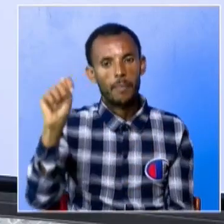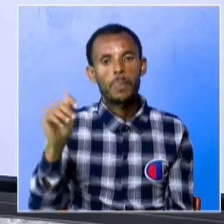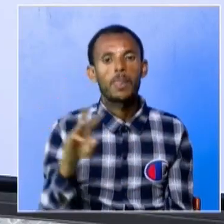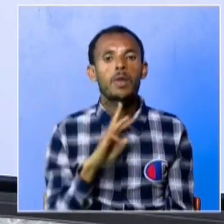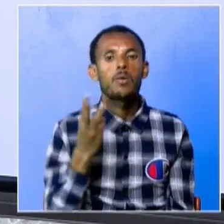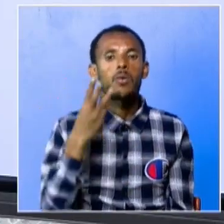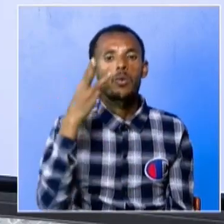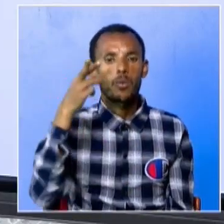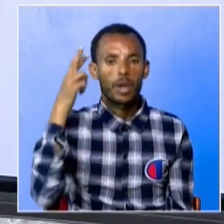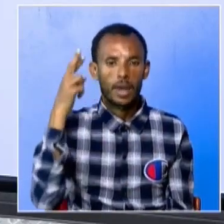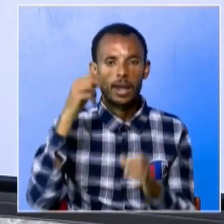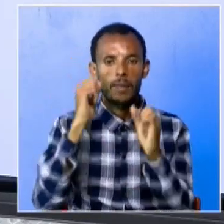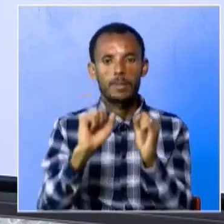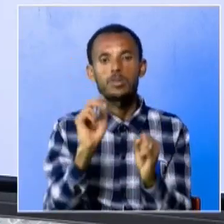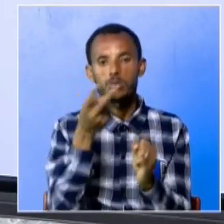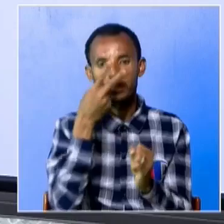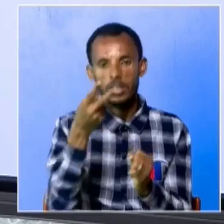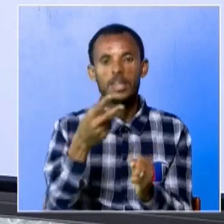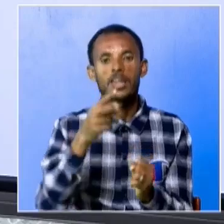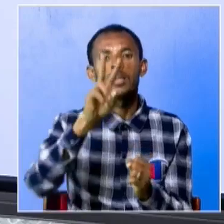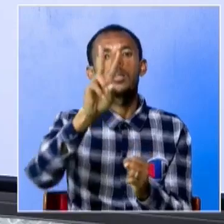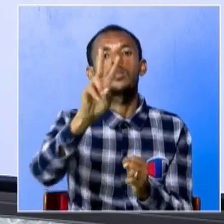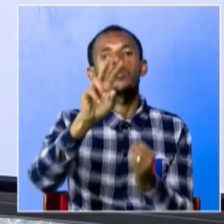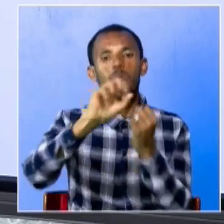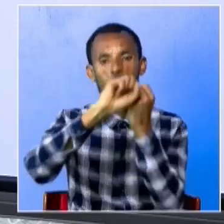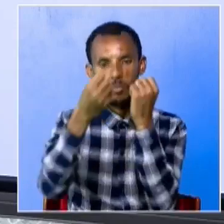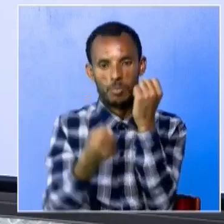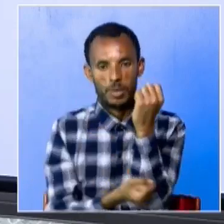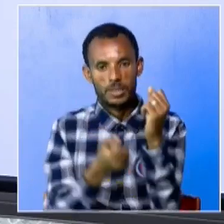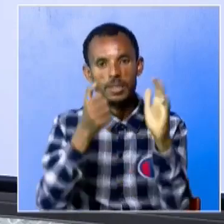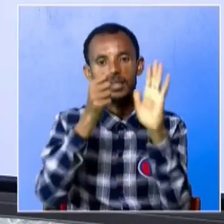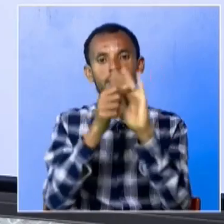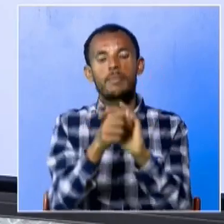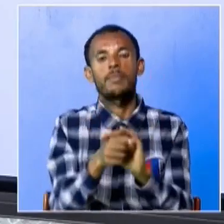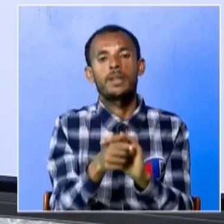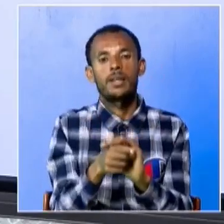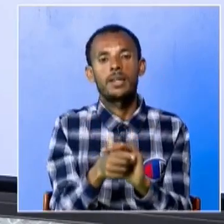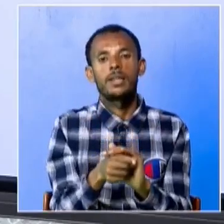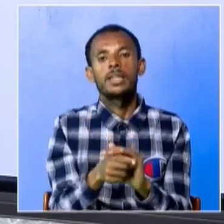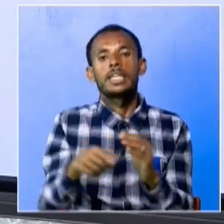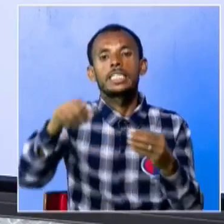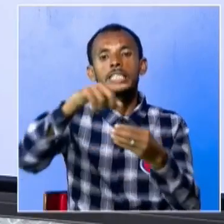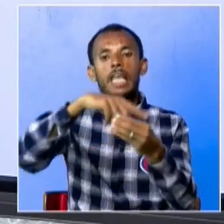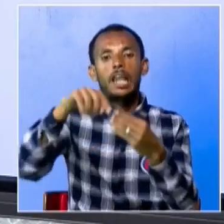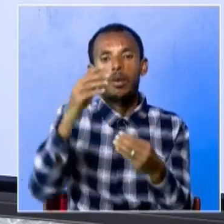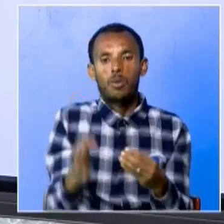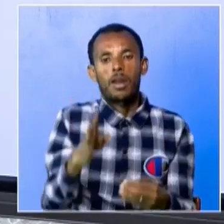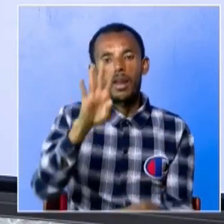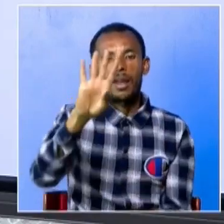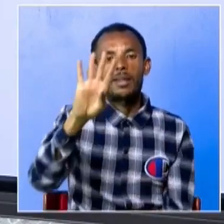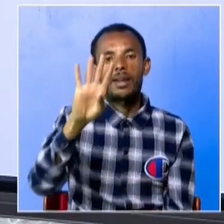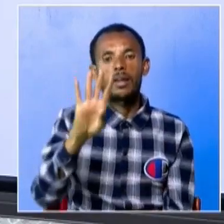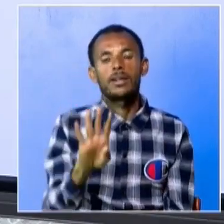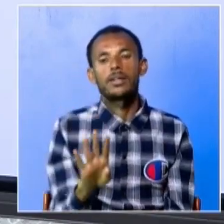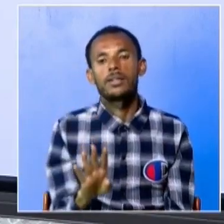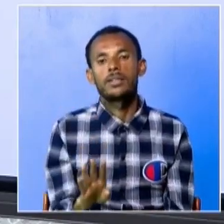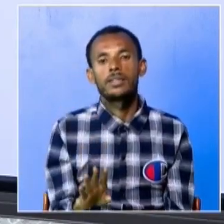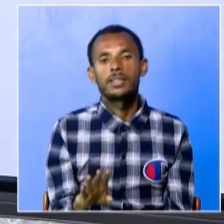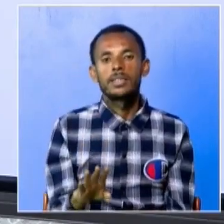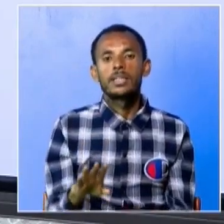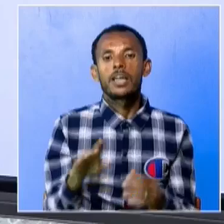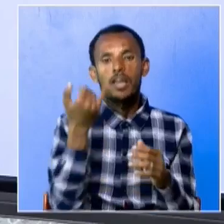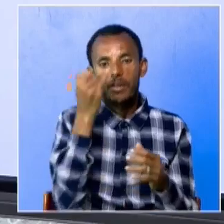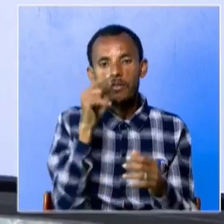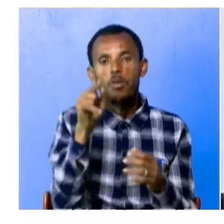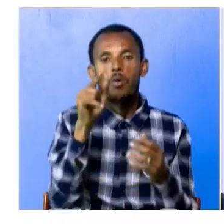we were able to see two basic examples in cyclic quadrilateral. Just if